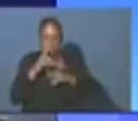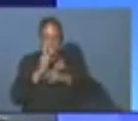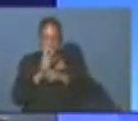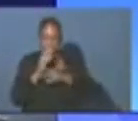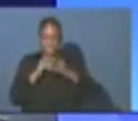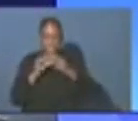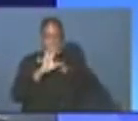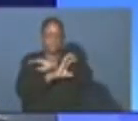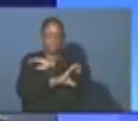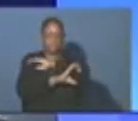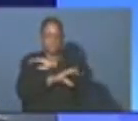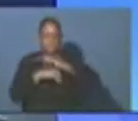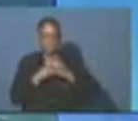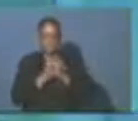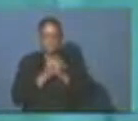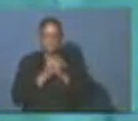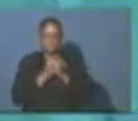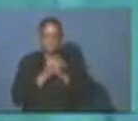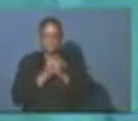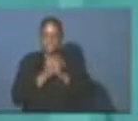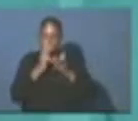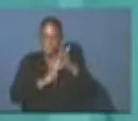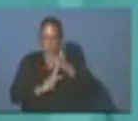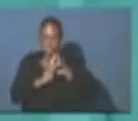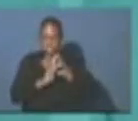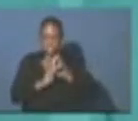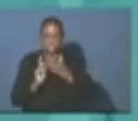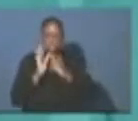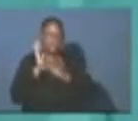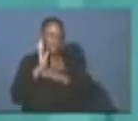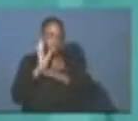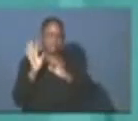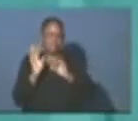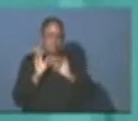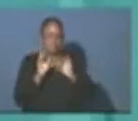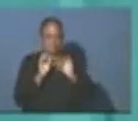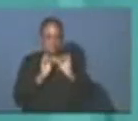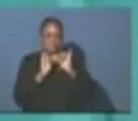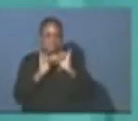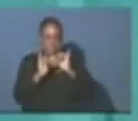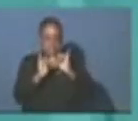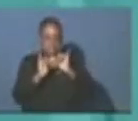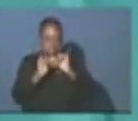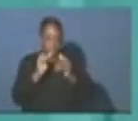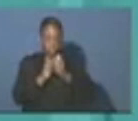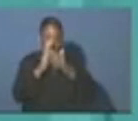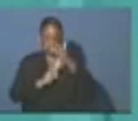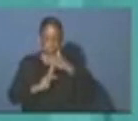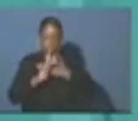country. These ongoing projects will add to the future development of risk assessment